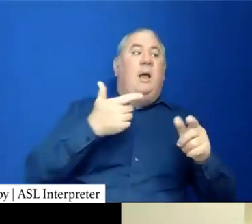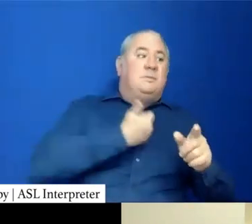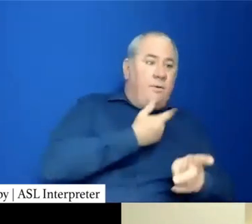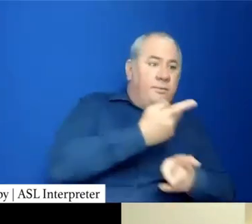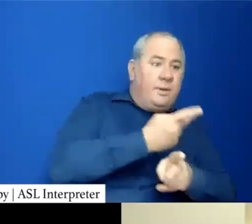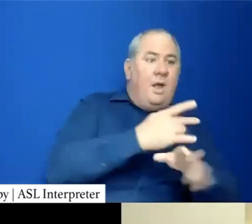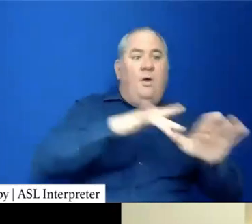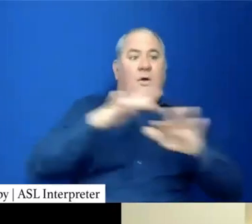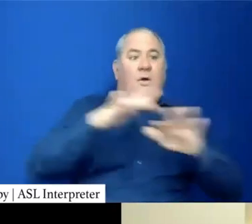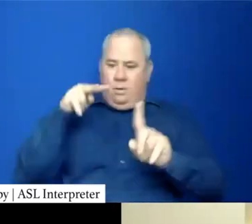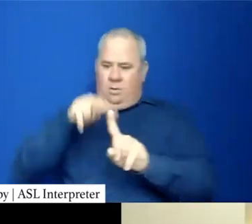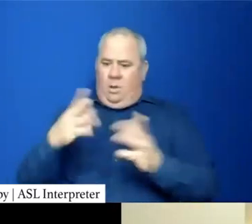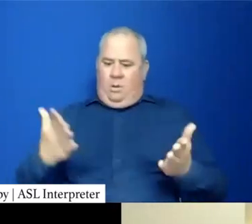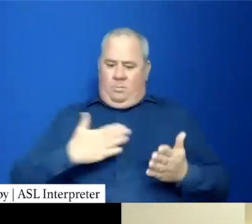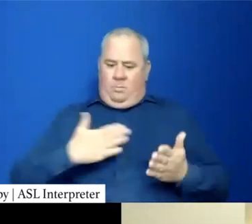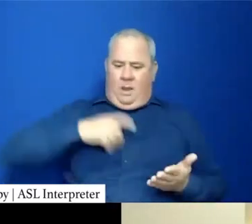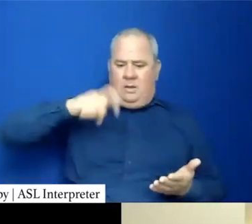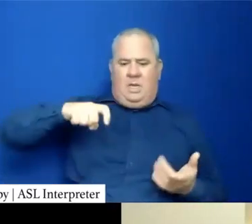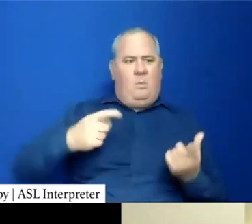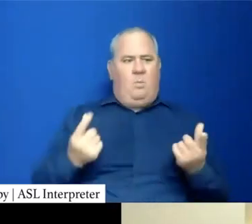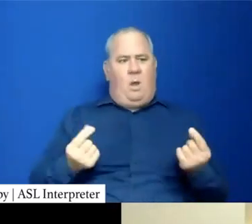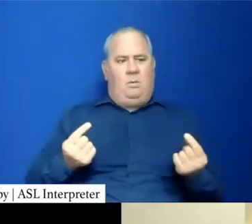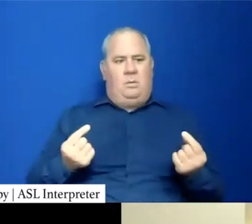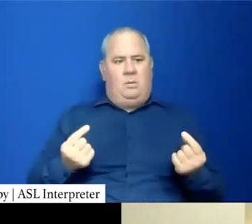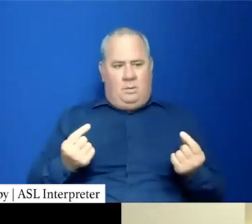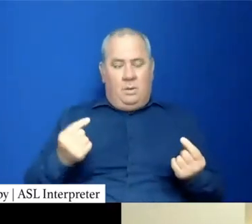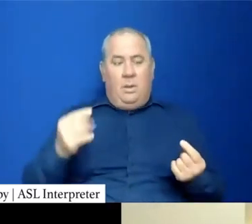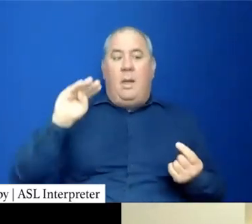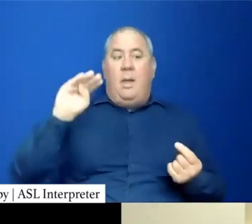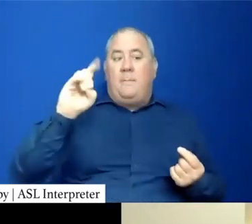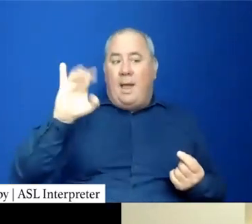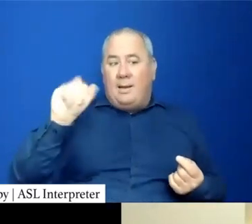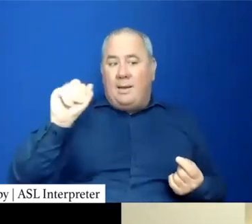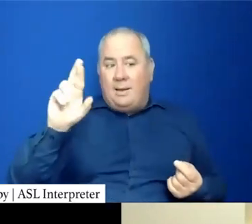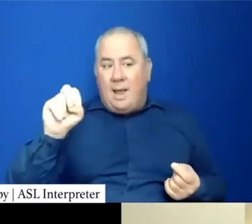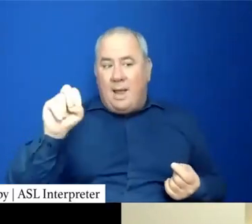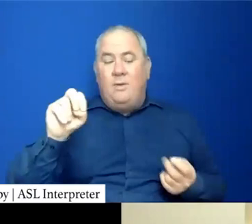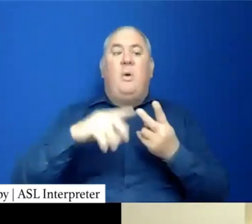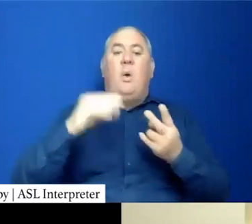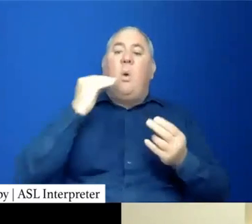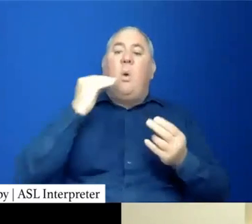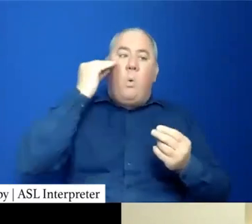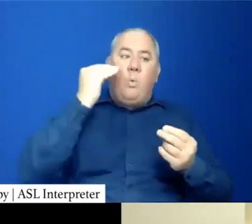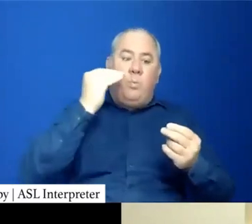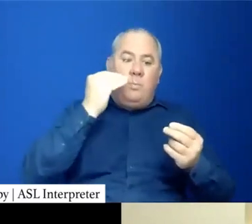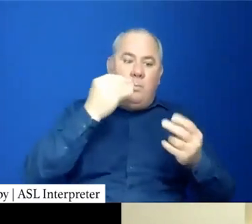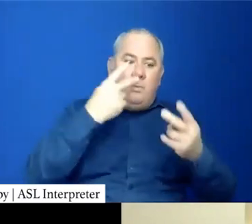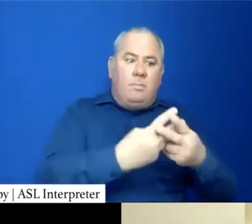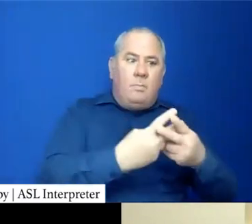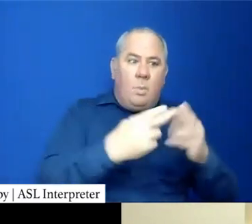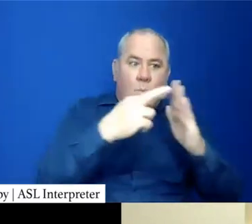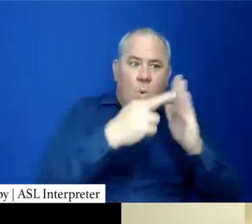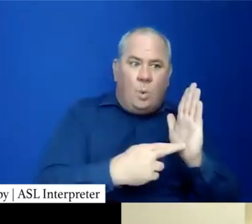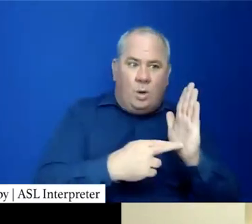criteria, or the Medicare homebound rule, which drives me up the wall, where you can't get a piece